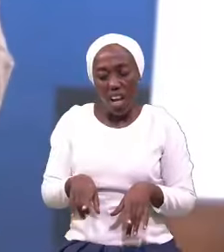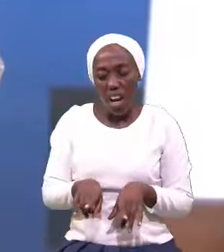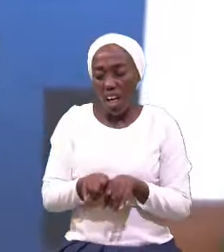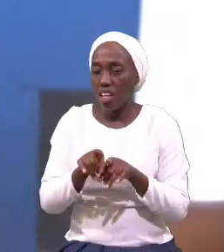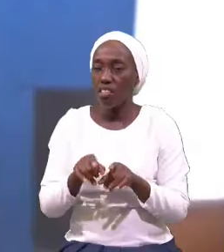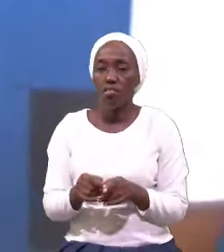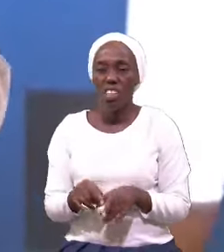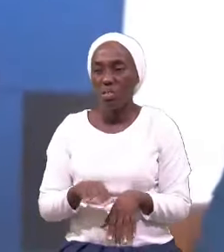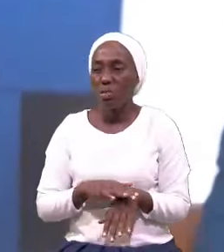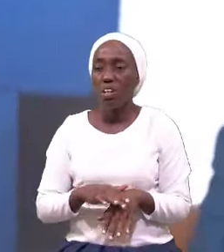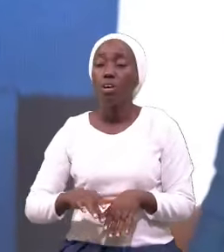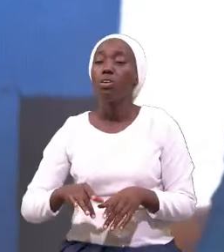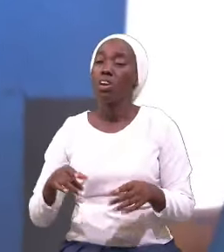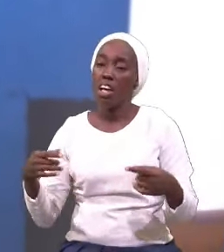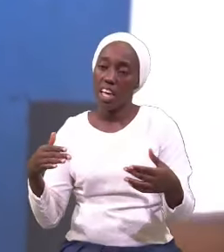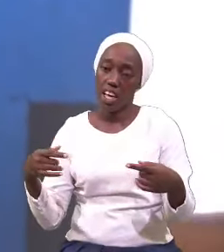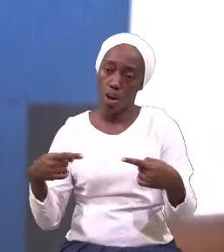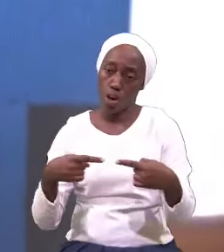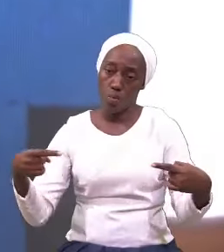Contradict not the Spirit.